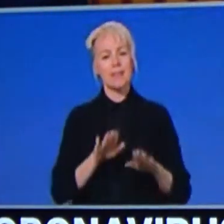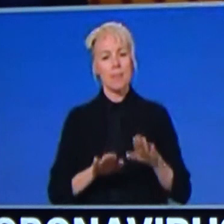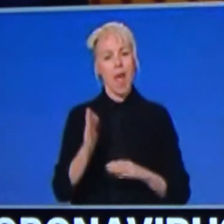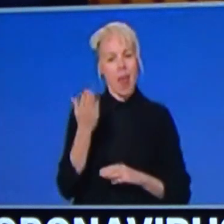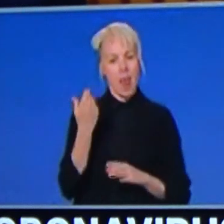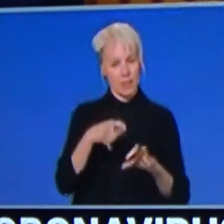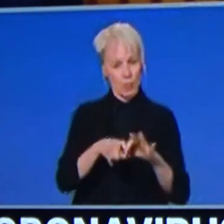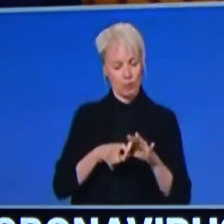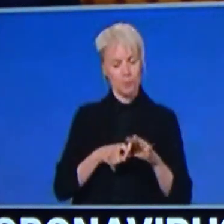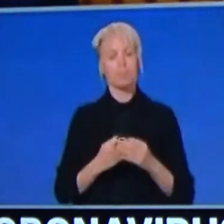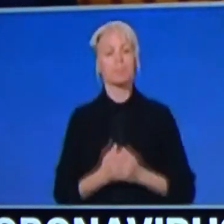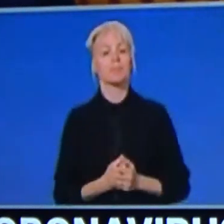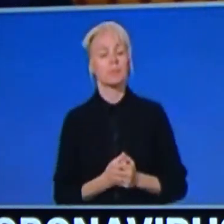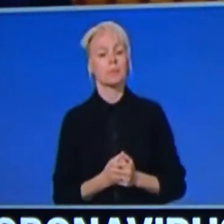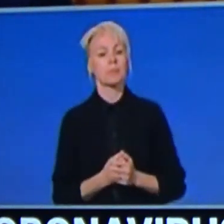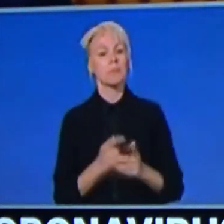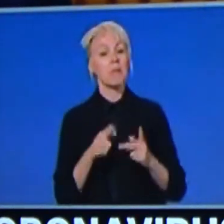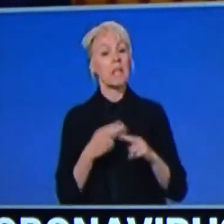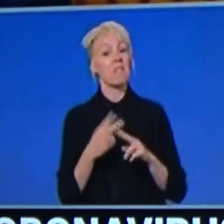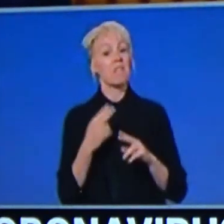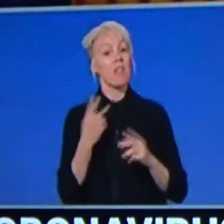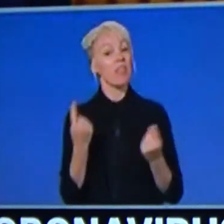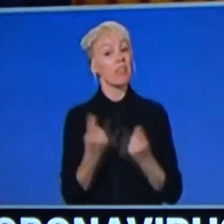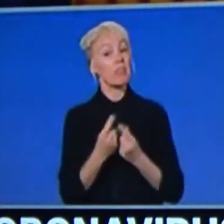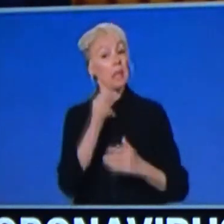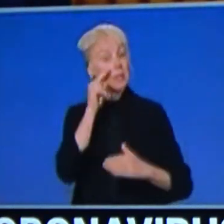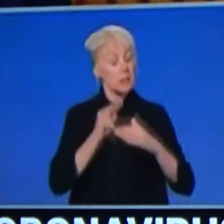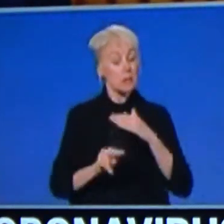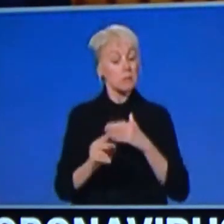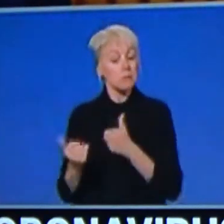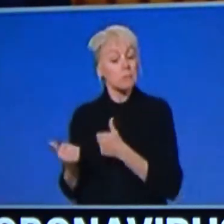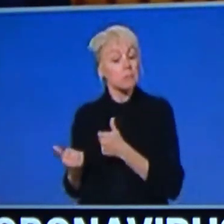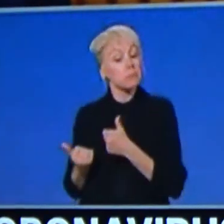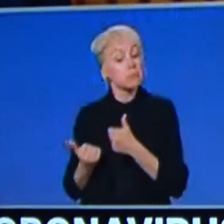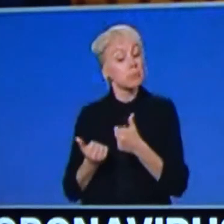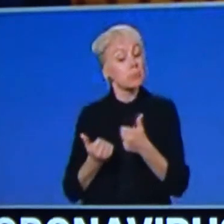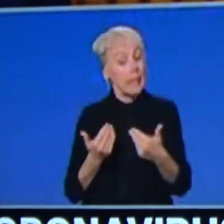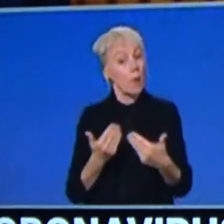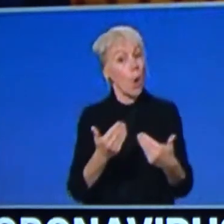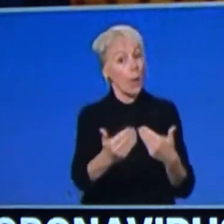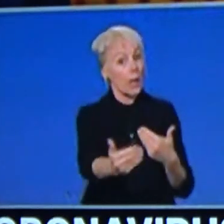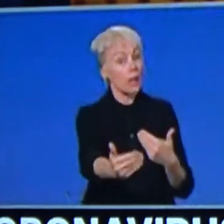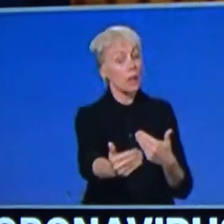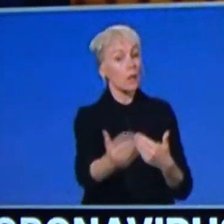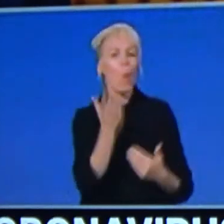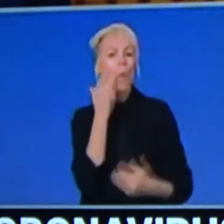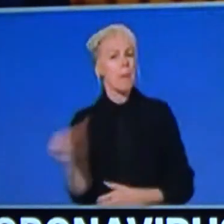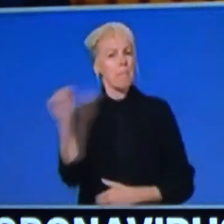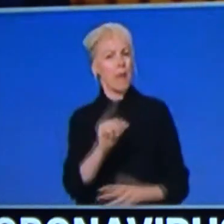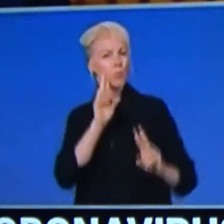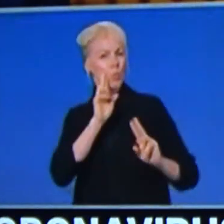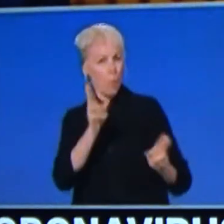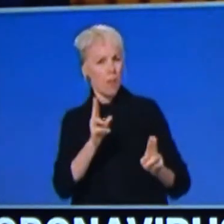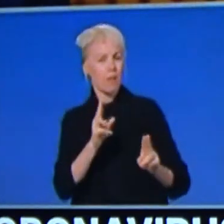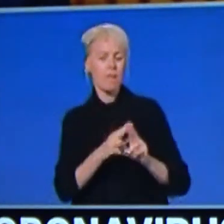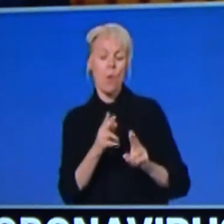as anticipated by National Cabinet, when would it be business as normal, do you think, in terms of going back to school for families